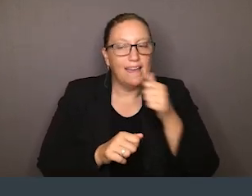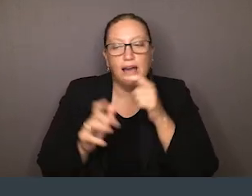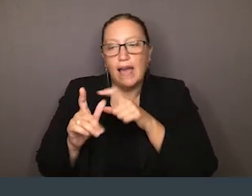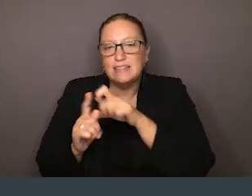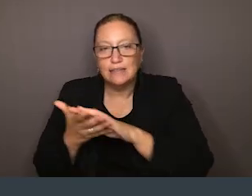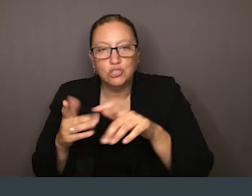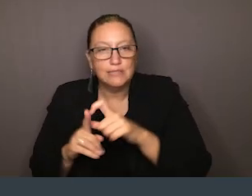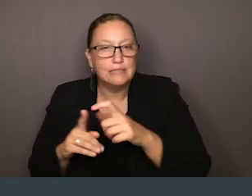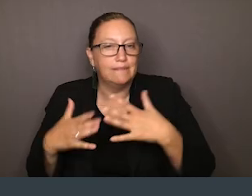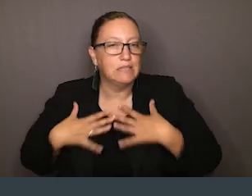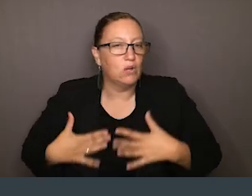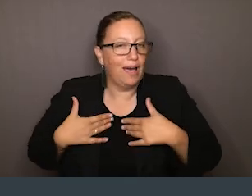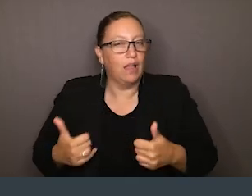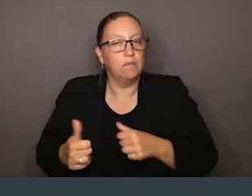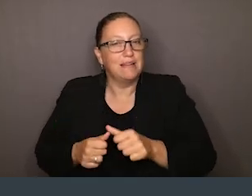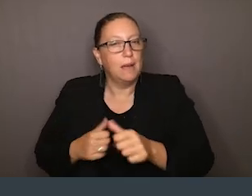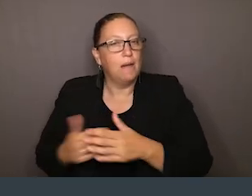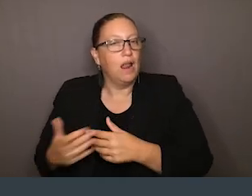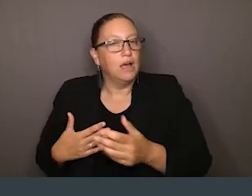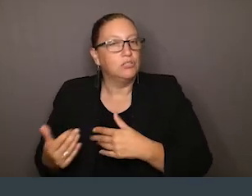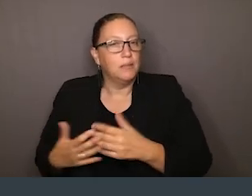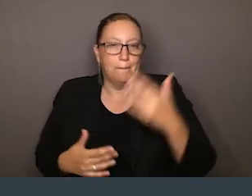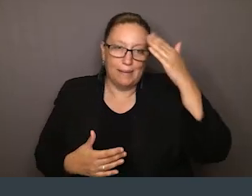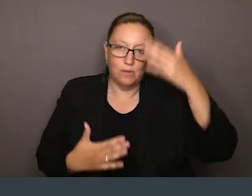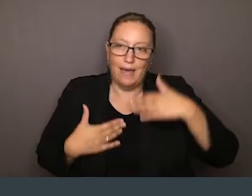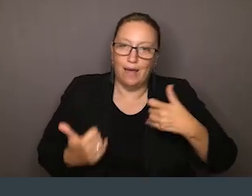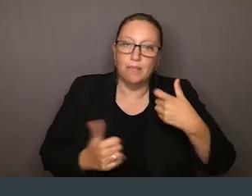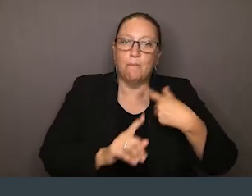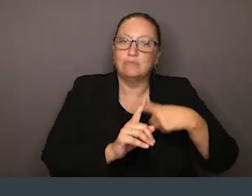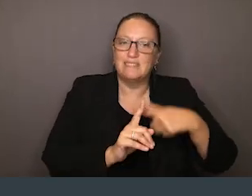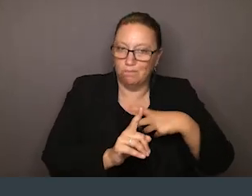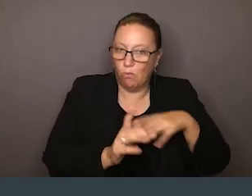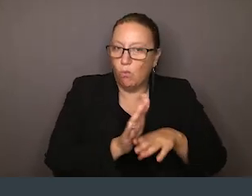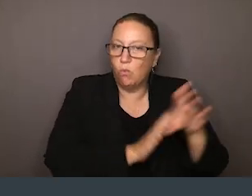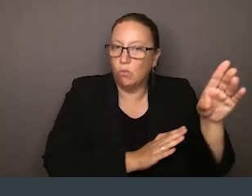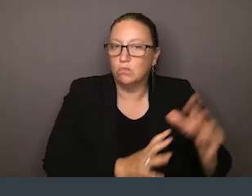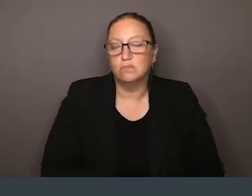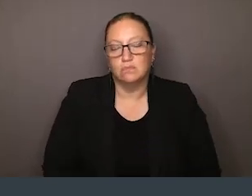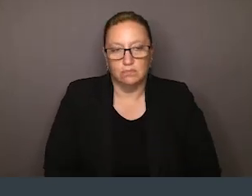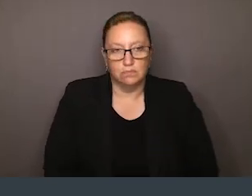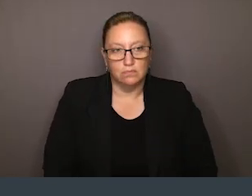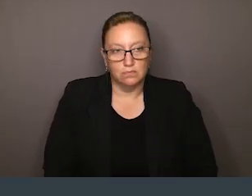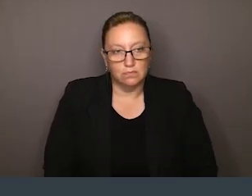the management of those conditions, the more positive the mental health outcome for the person.